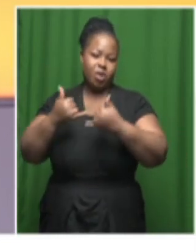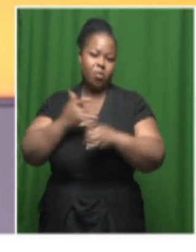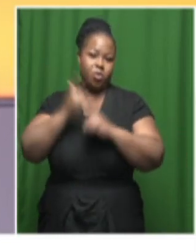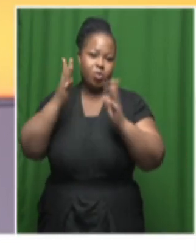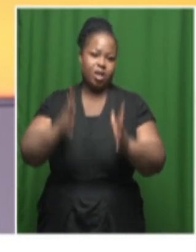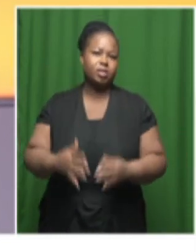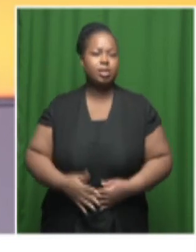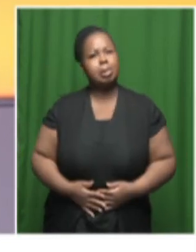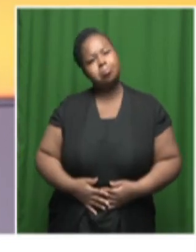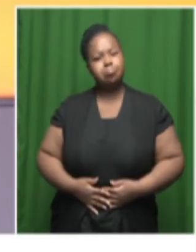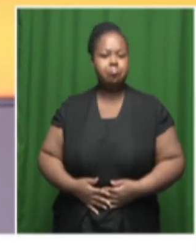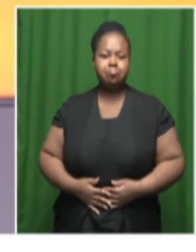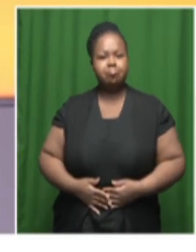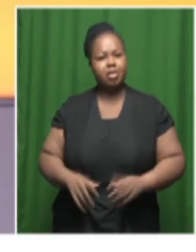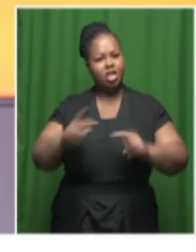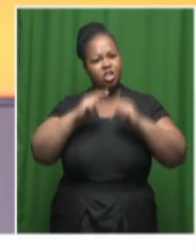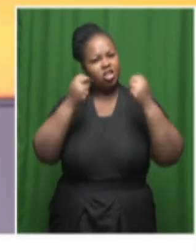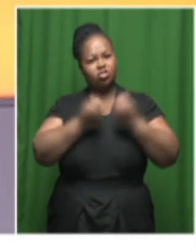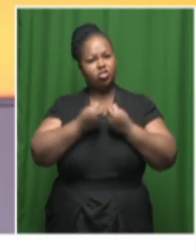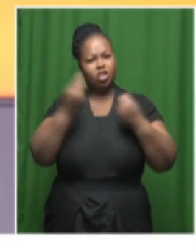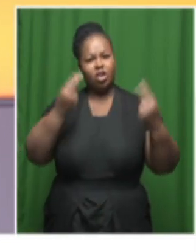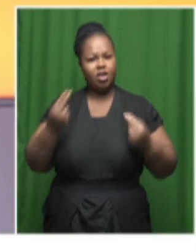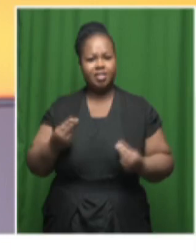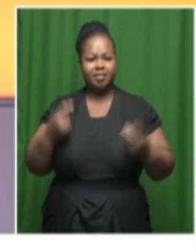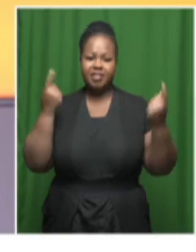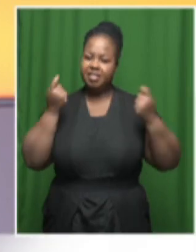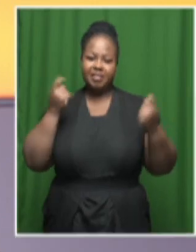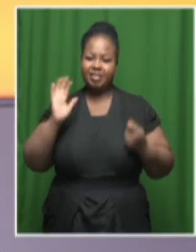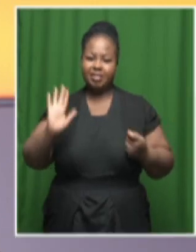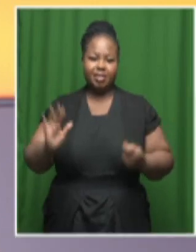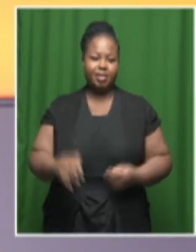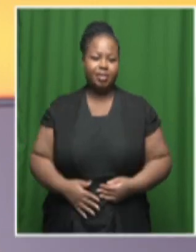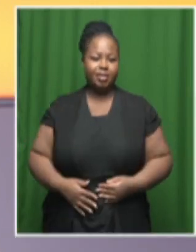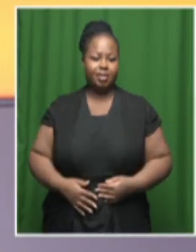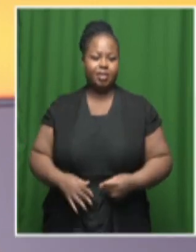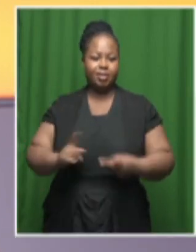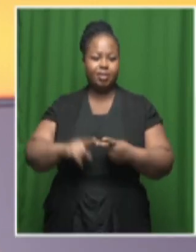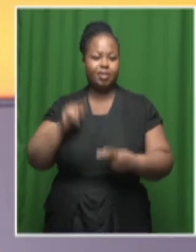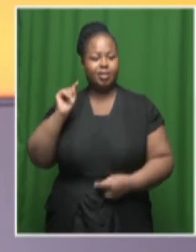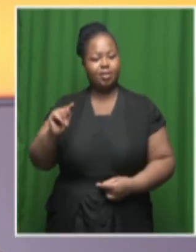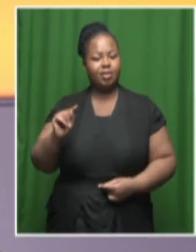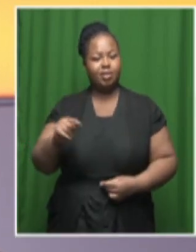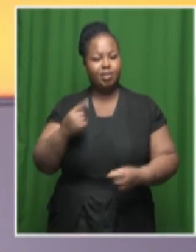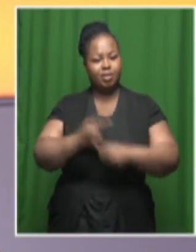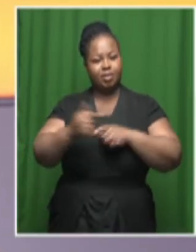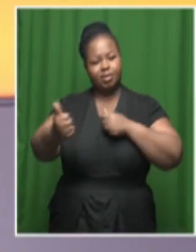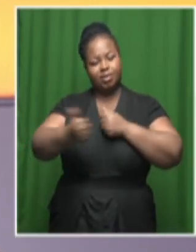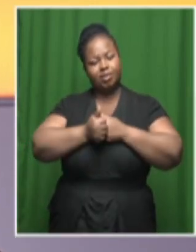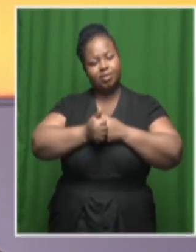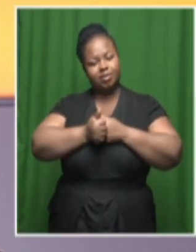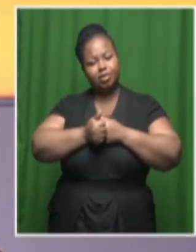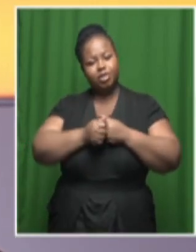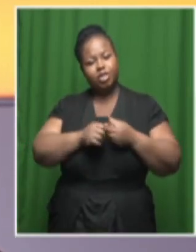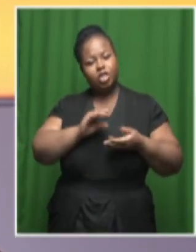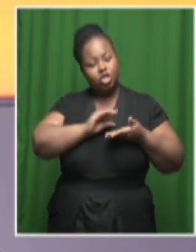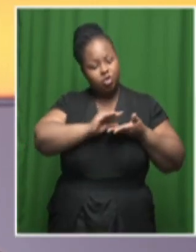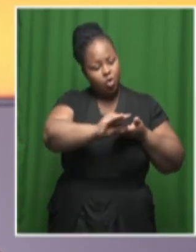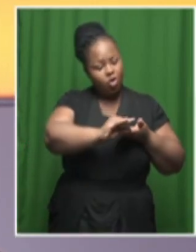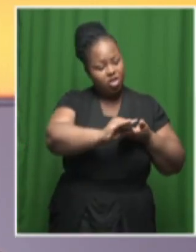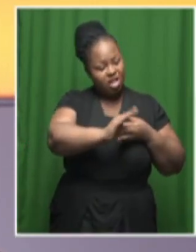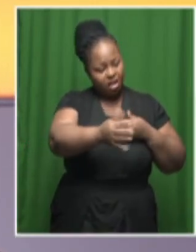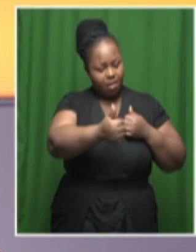for example, was not the National Arts Festival itself, but was the National Arts Festival in partnership with its key sponsor.